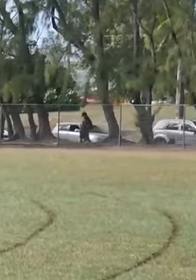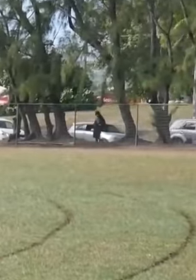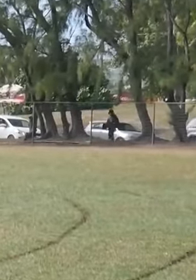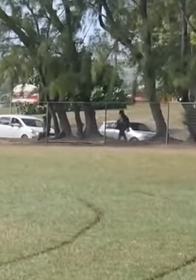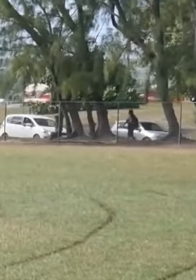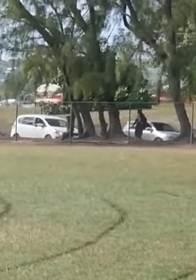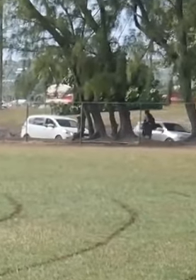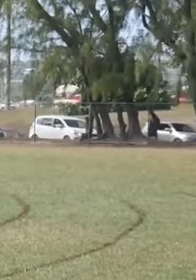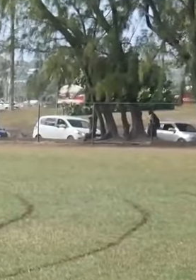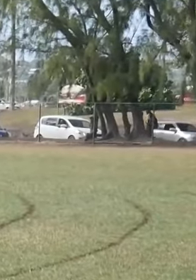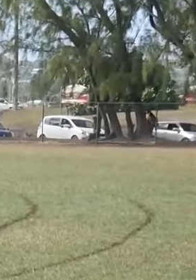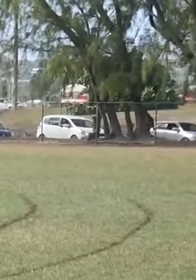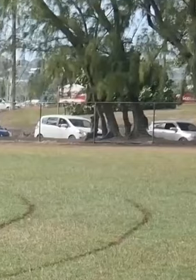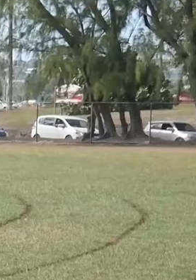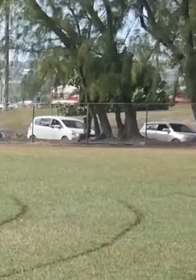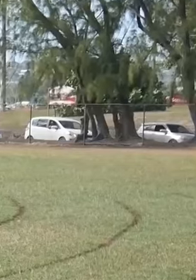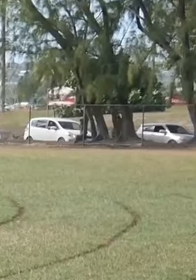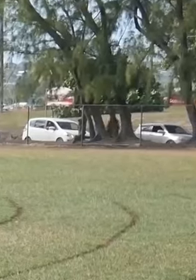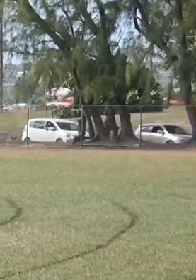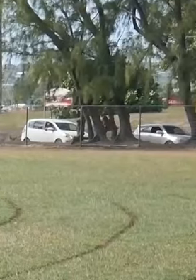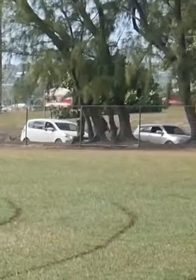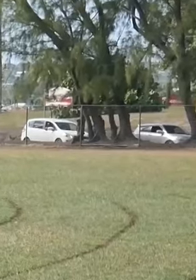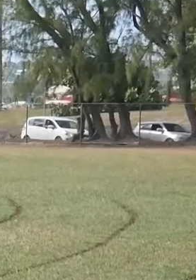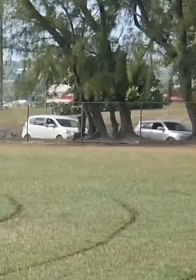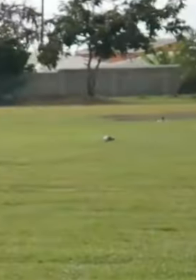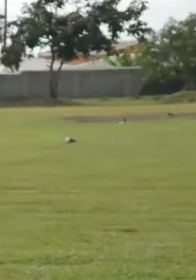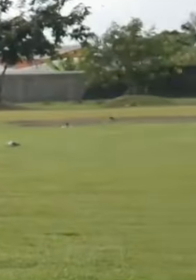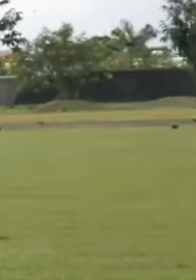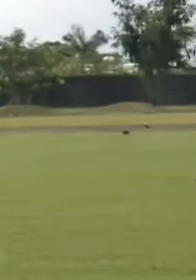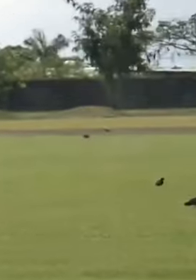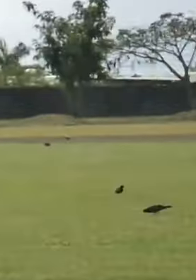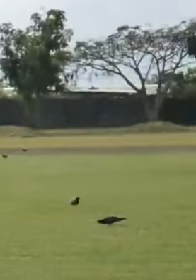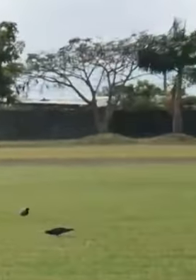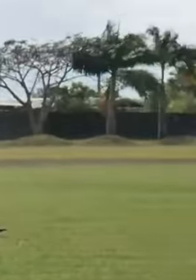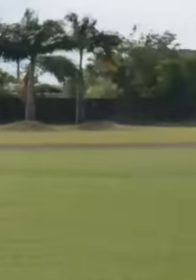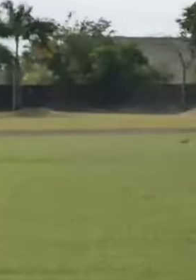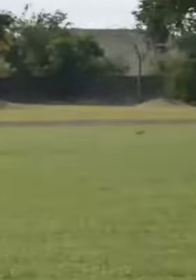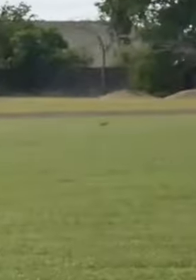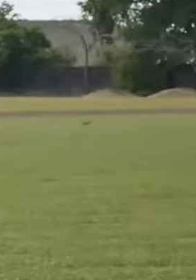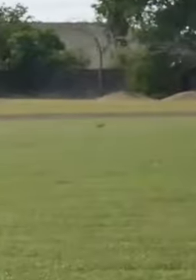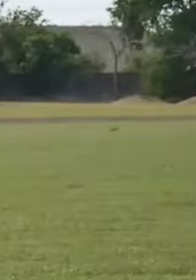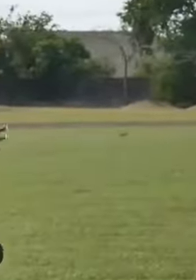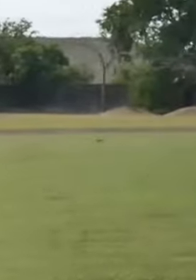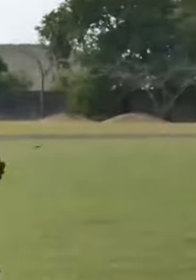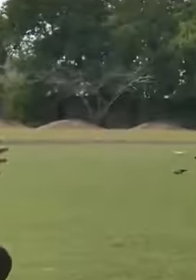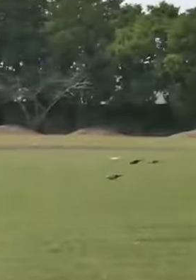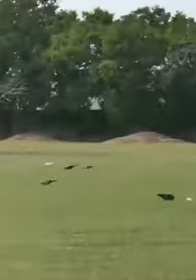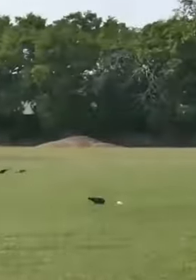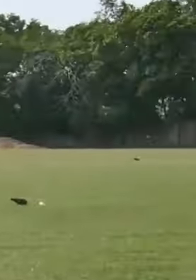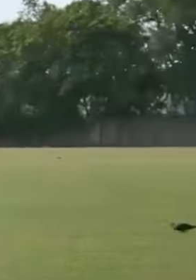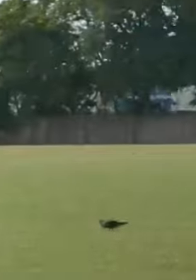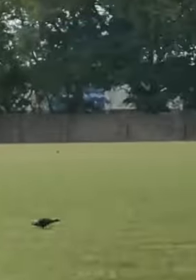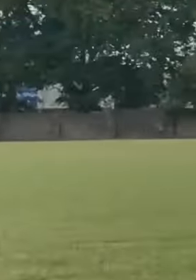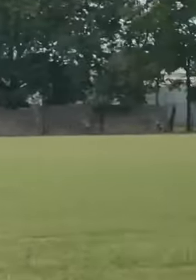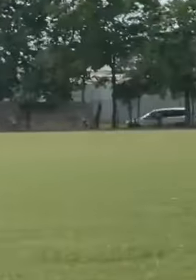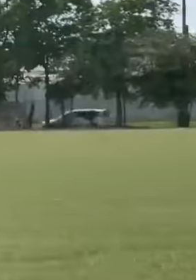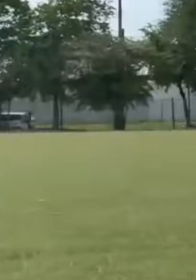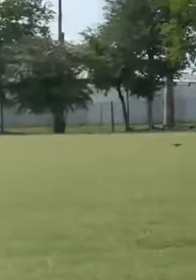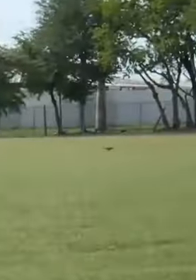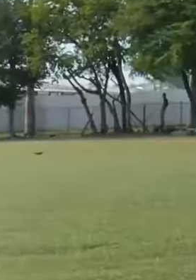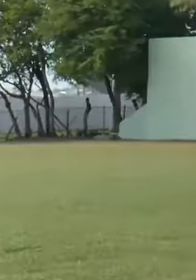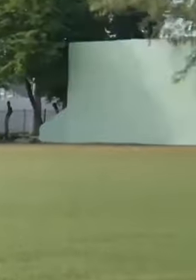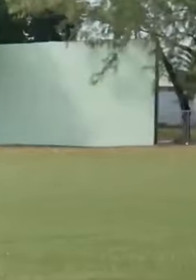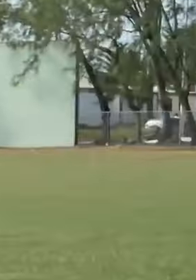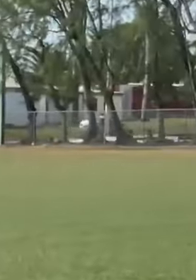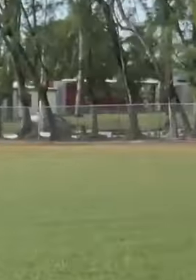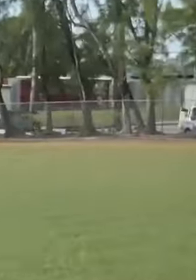Bryant announced herself as one of the athletes to watch. She then followed up with not one, but two bronze medals at last year's Karifta